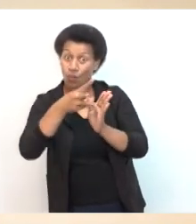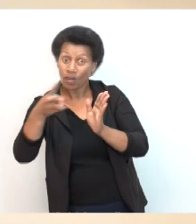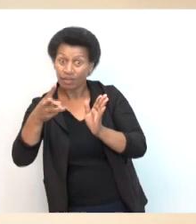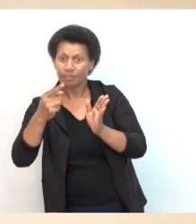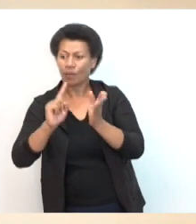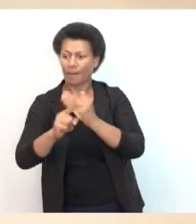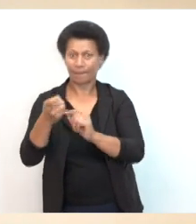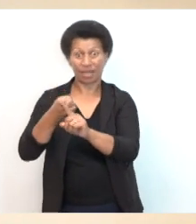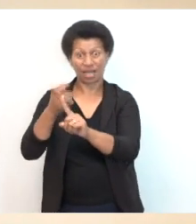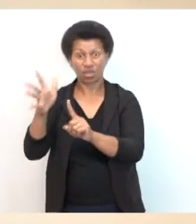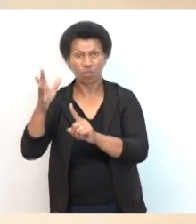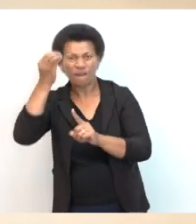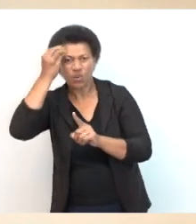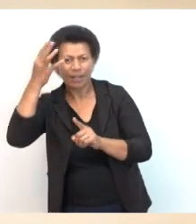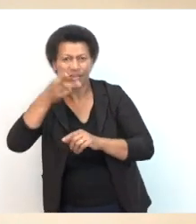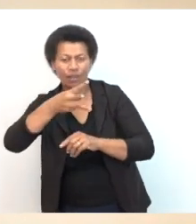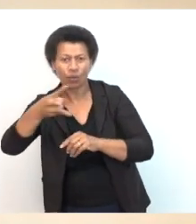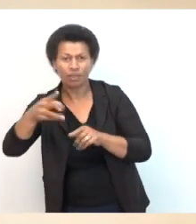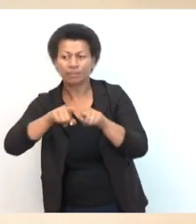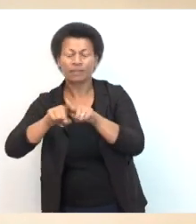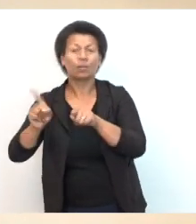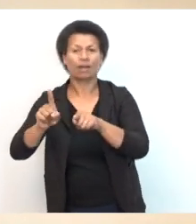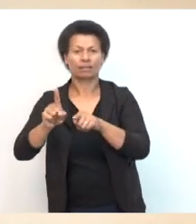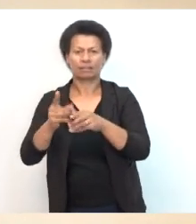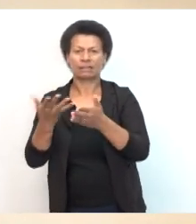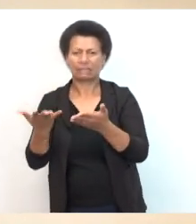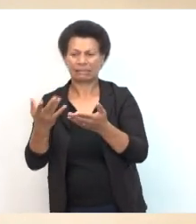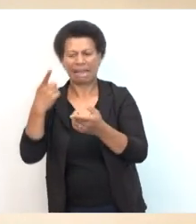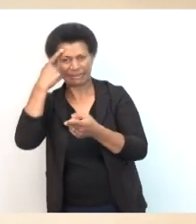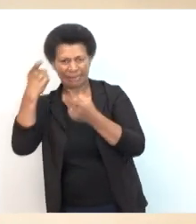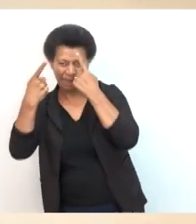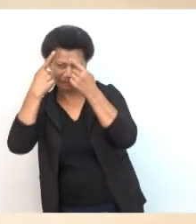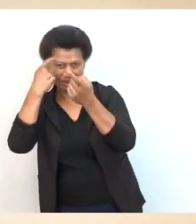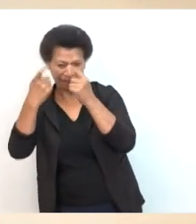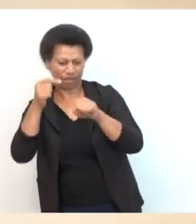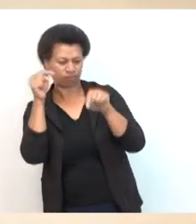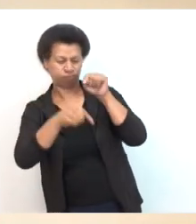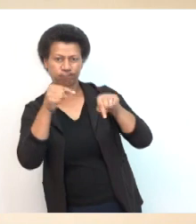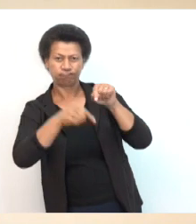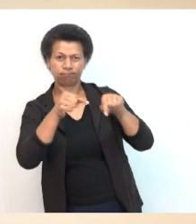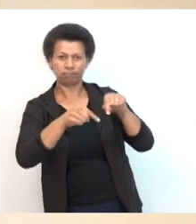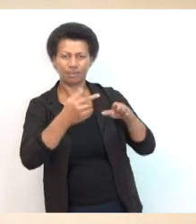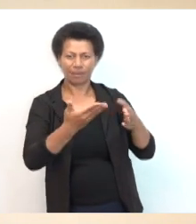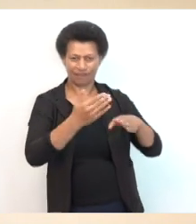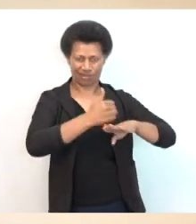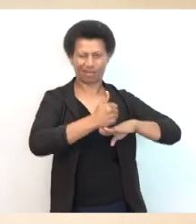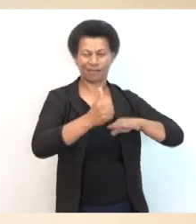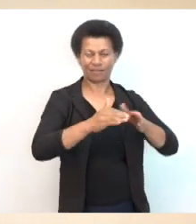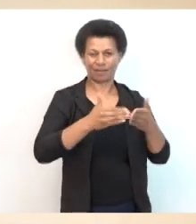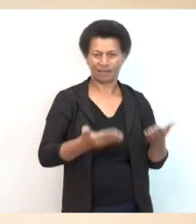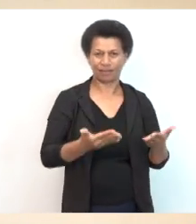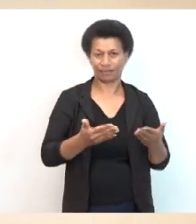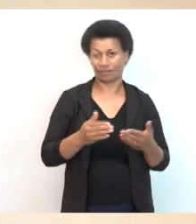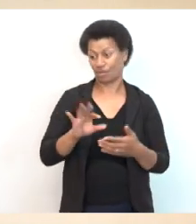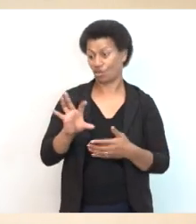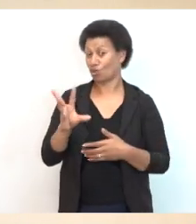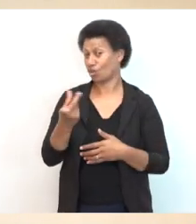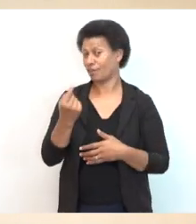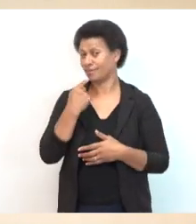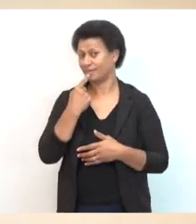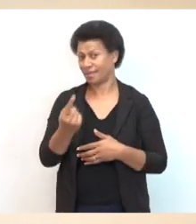forget while making baseless allegations against the coalition government. There is a saying that those in glass house should